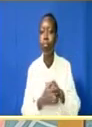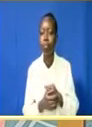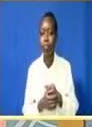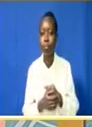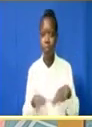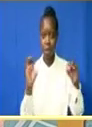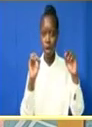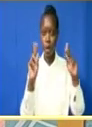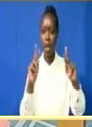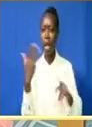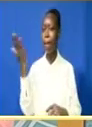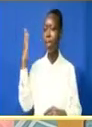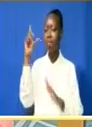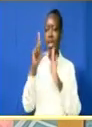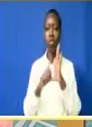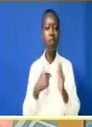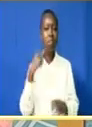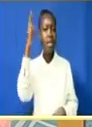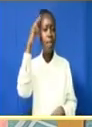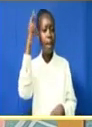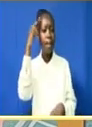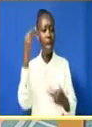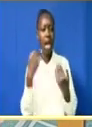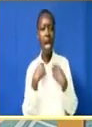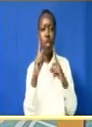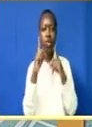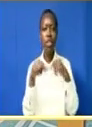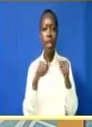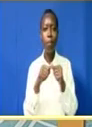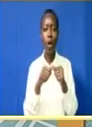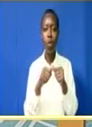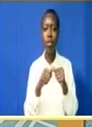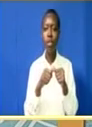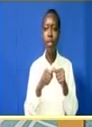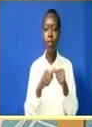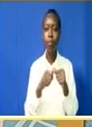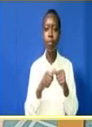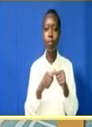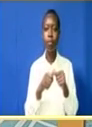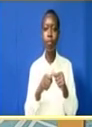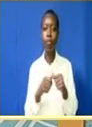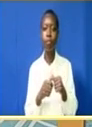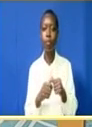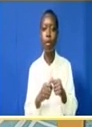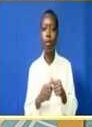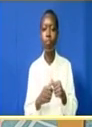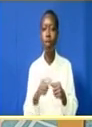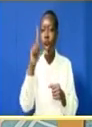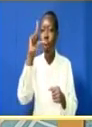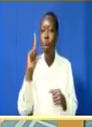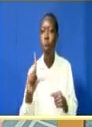We, in our previous lesson, I remember you talked about low yields. So that is one, low yields. That is one. And then we